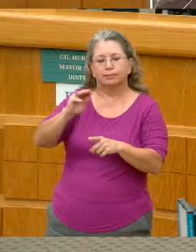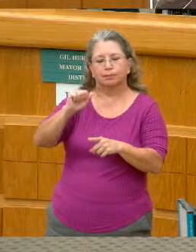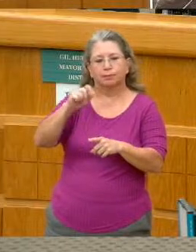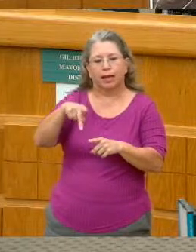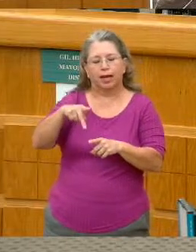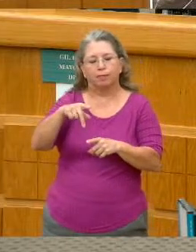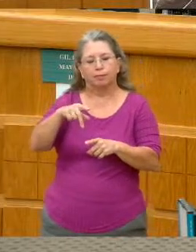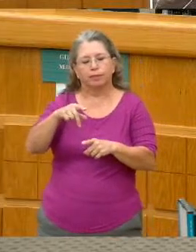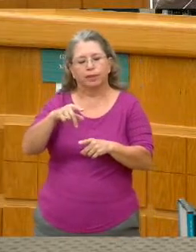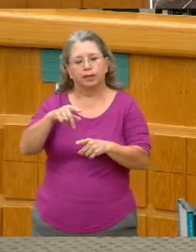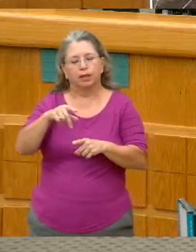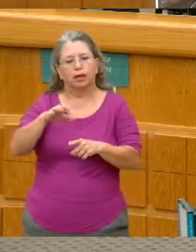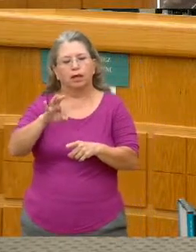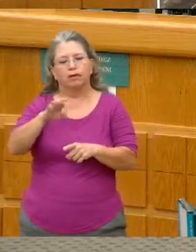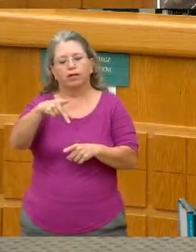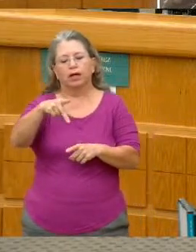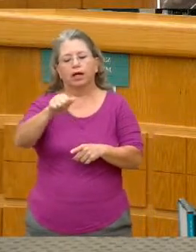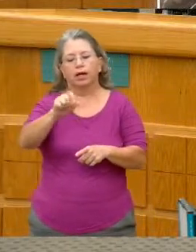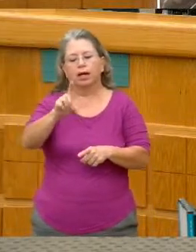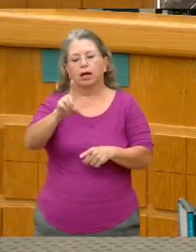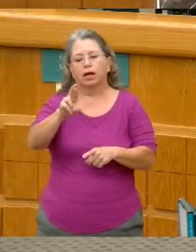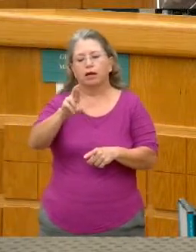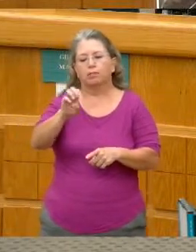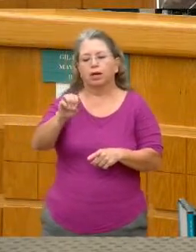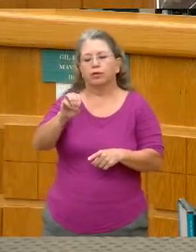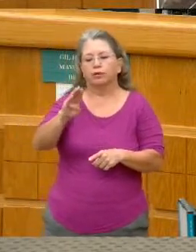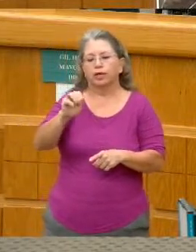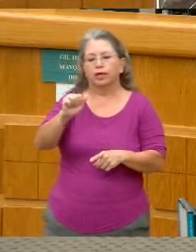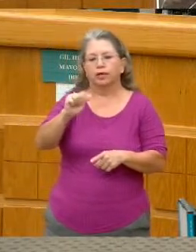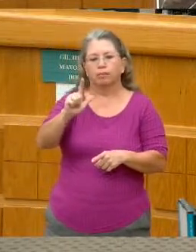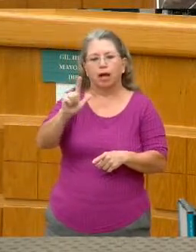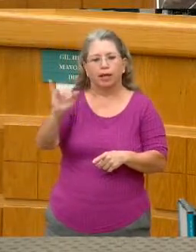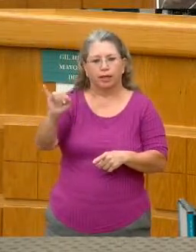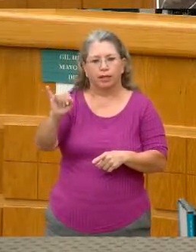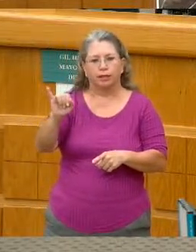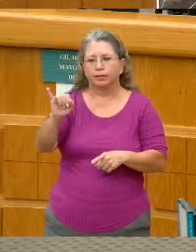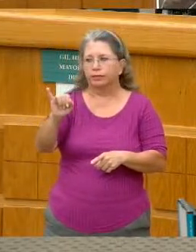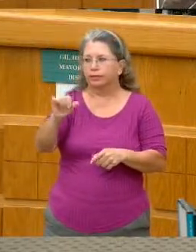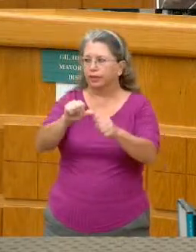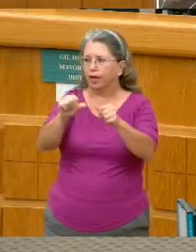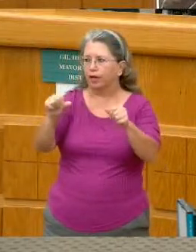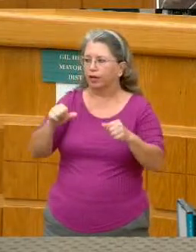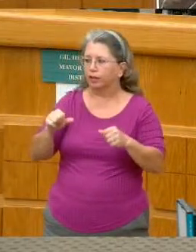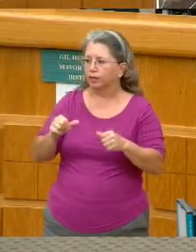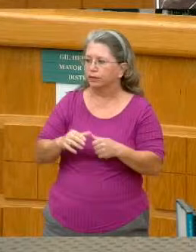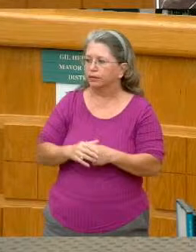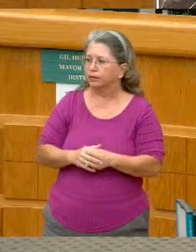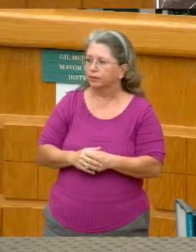Bailly arena. Wait, let me double check. Yes.